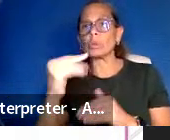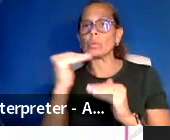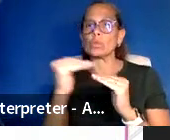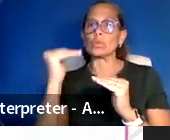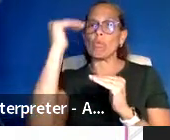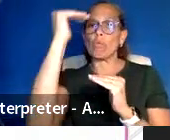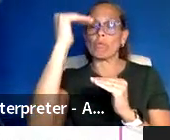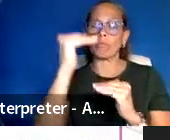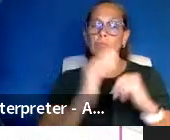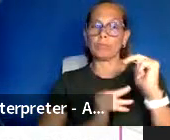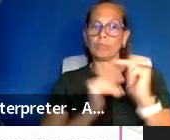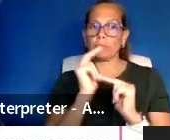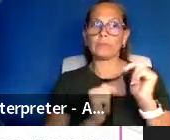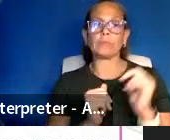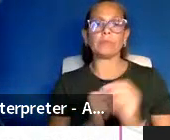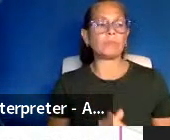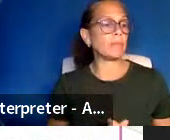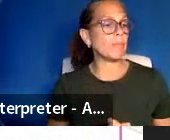please.